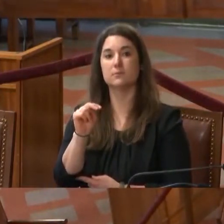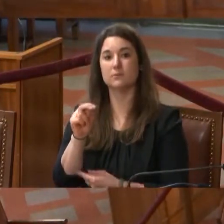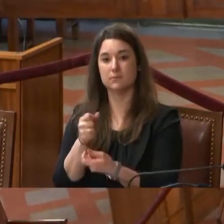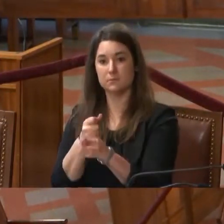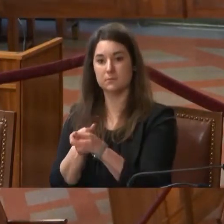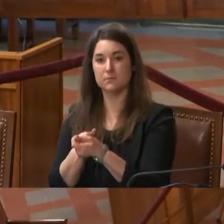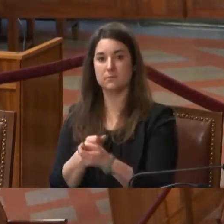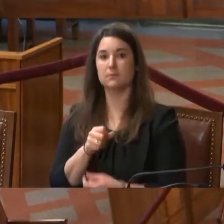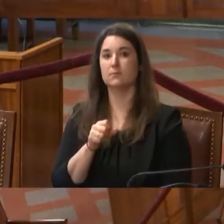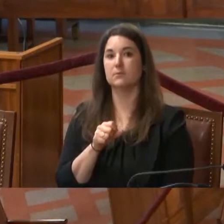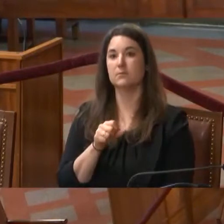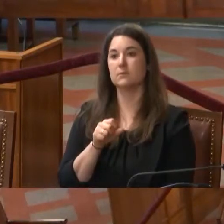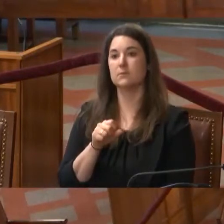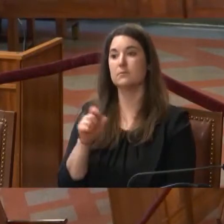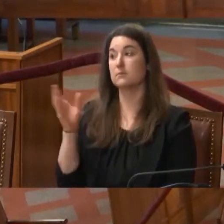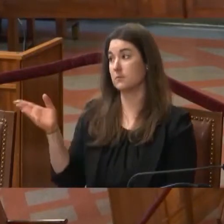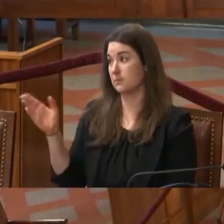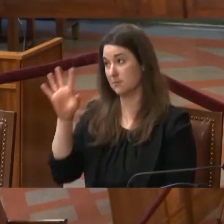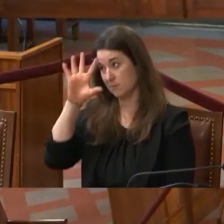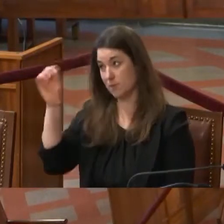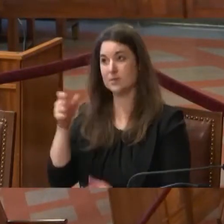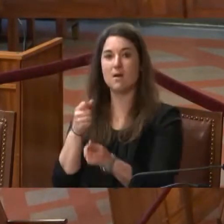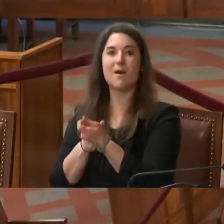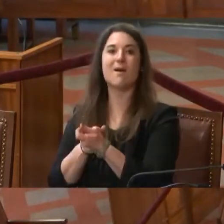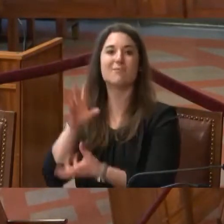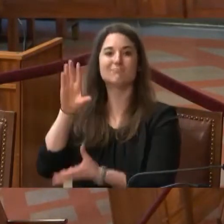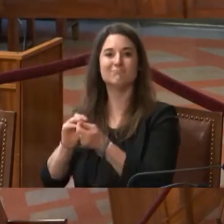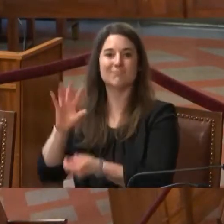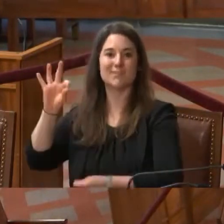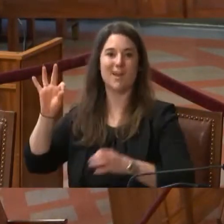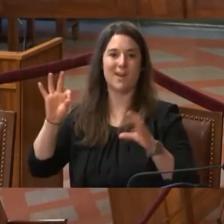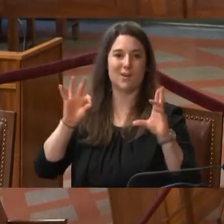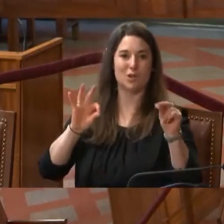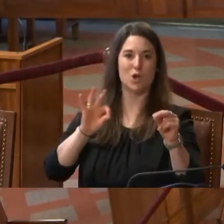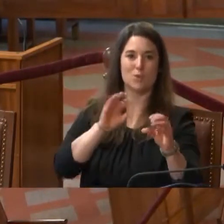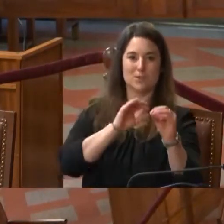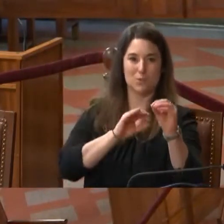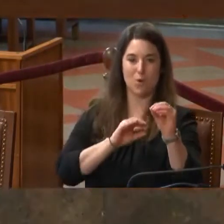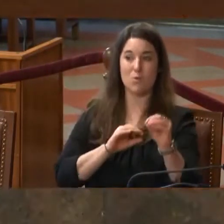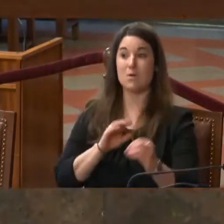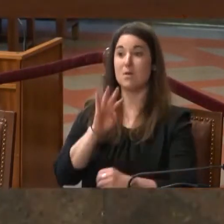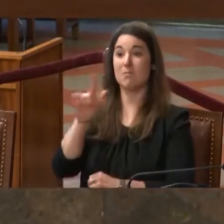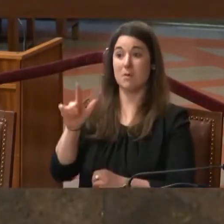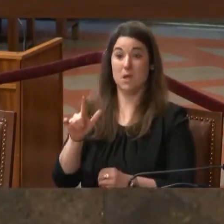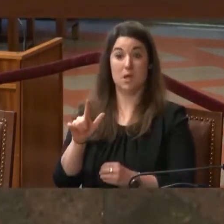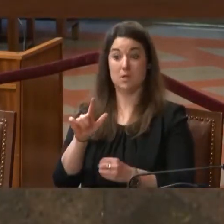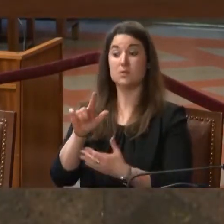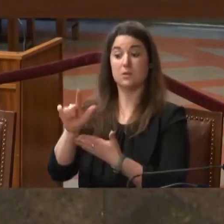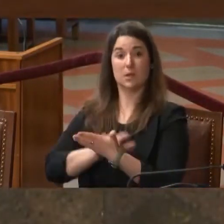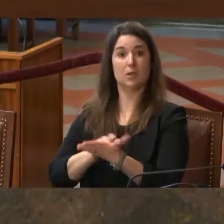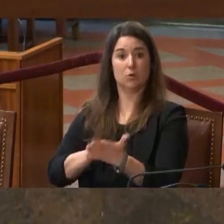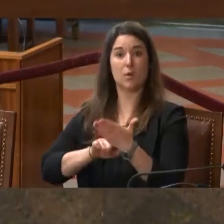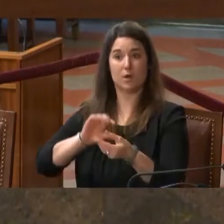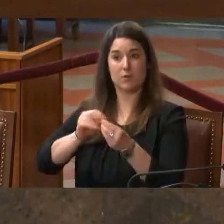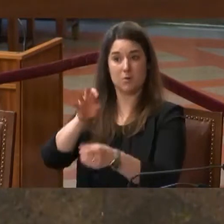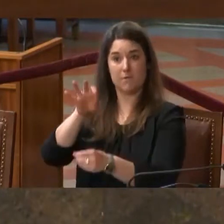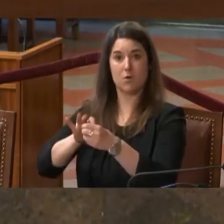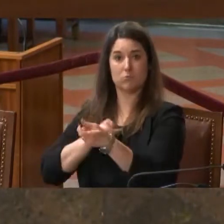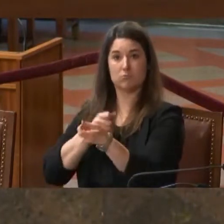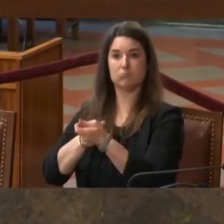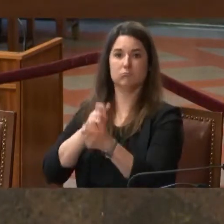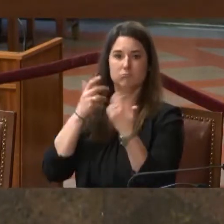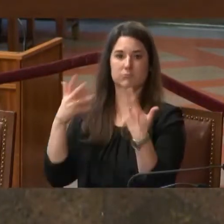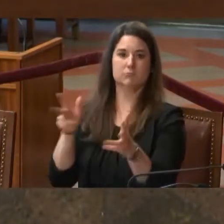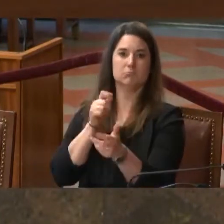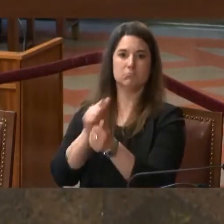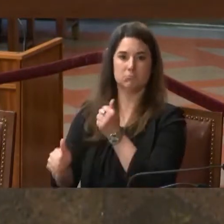Aye. Mrs. Kelsmith, President. Aye. Ayes 9, no 0. Thank you. The bills having received the legally required numbers of votes are finally